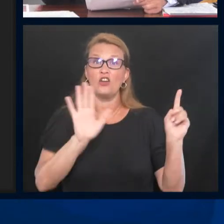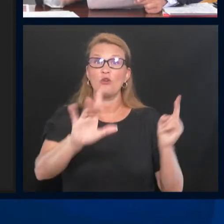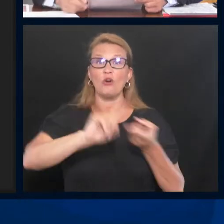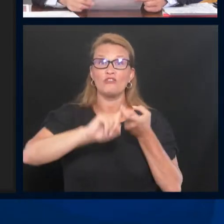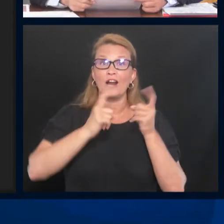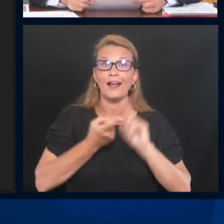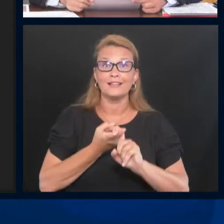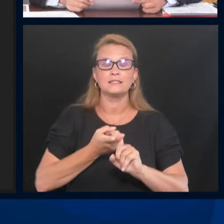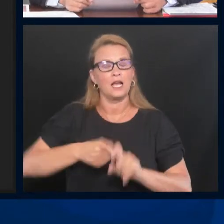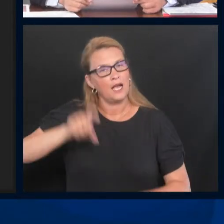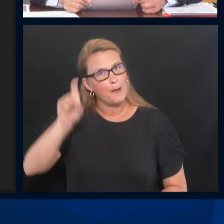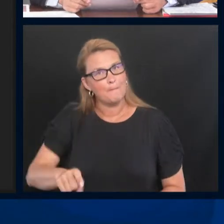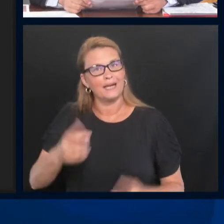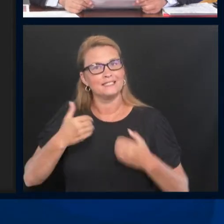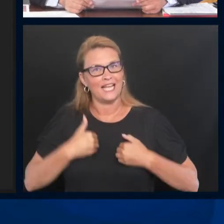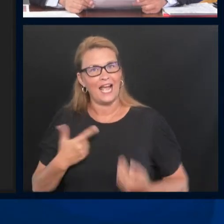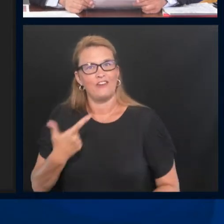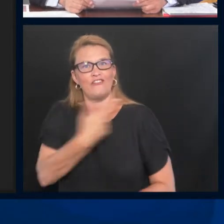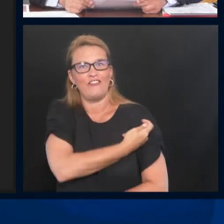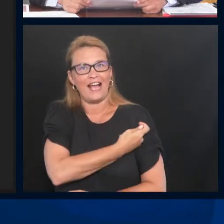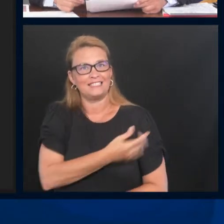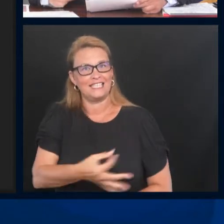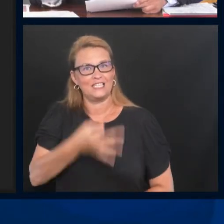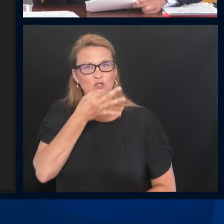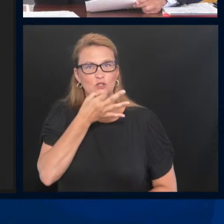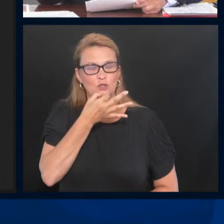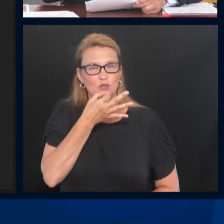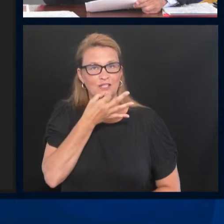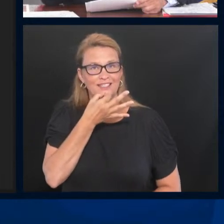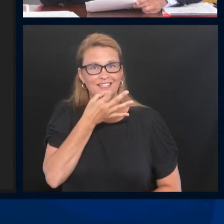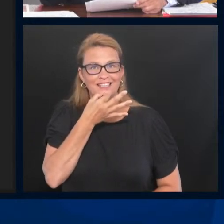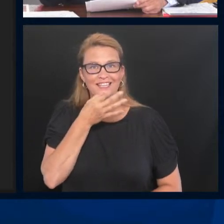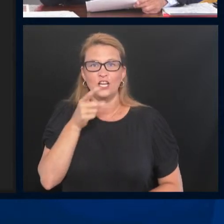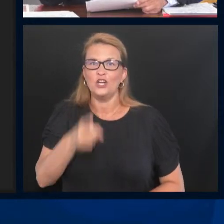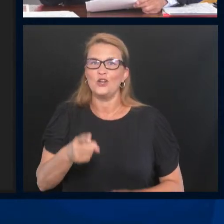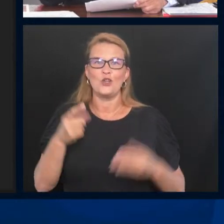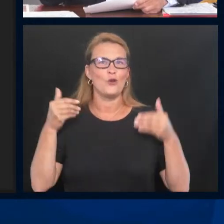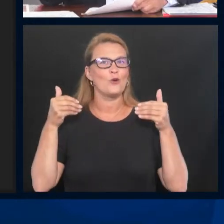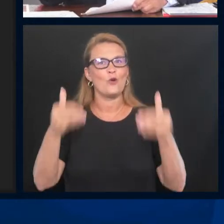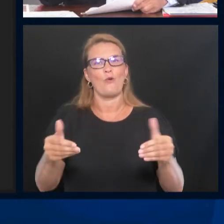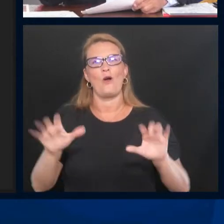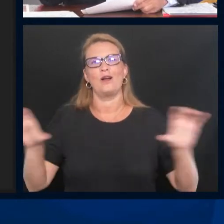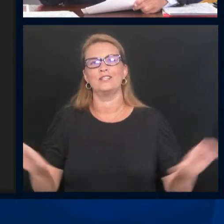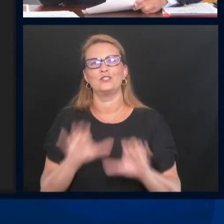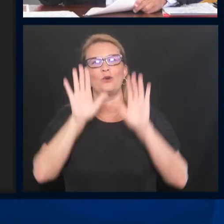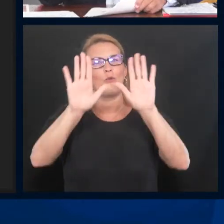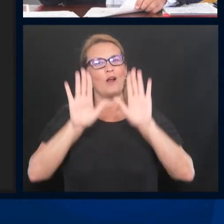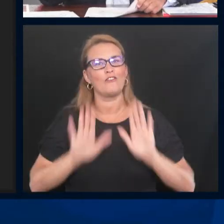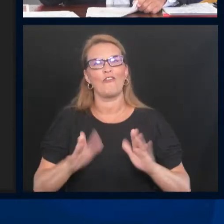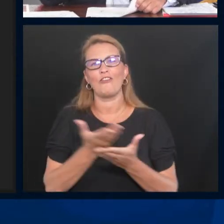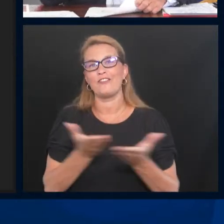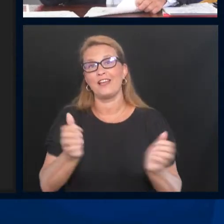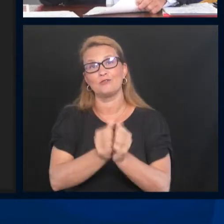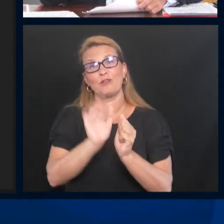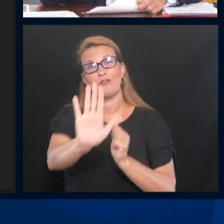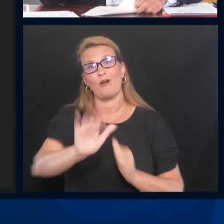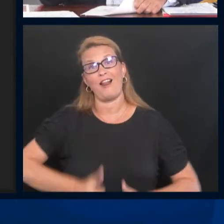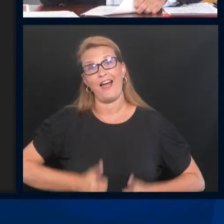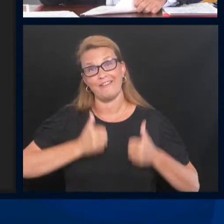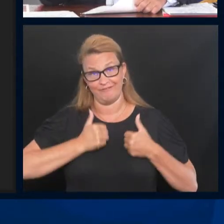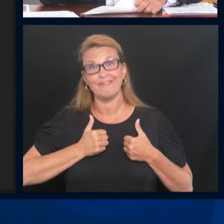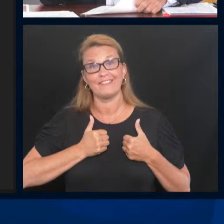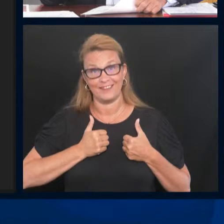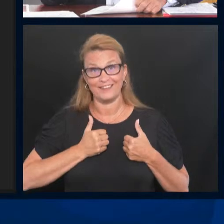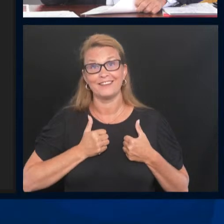them all vaccinated and vaccinated soon. But listen, you just go on and do greatness with your life. I mean, you know, that's the main thing in